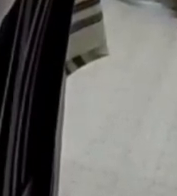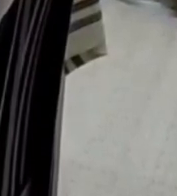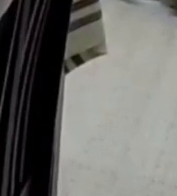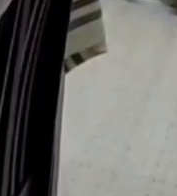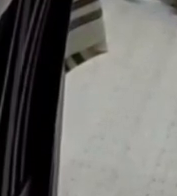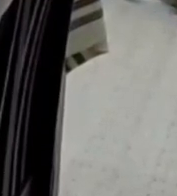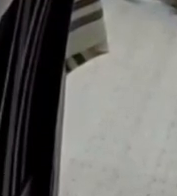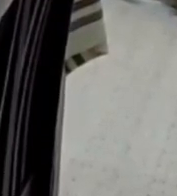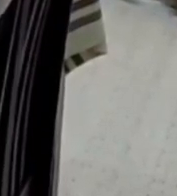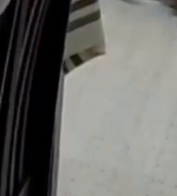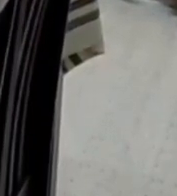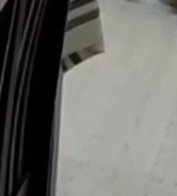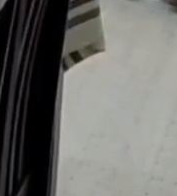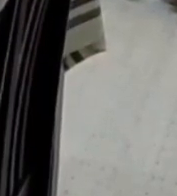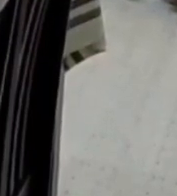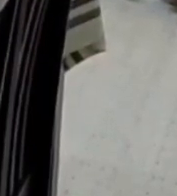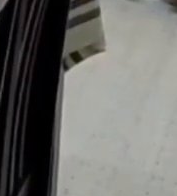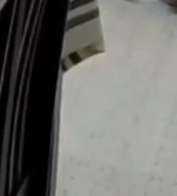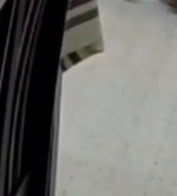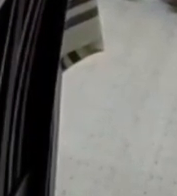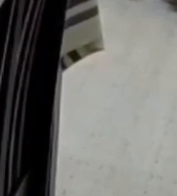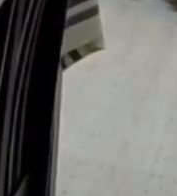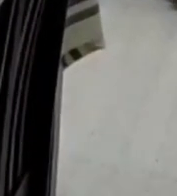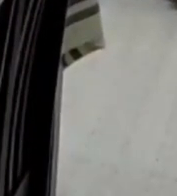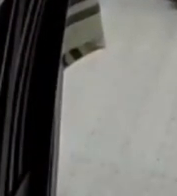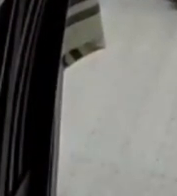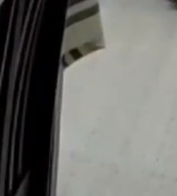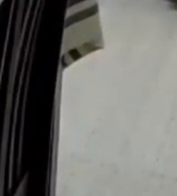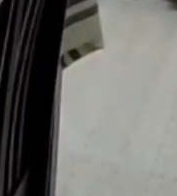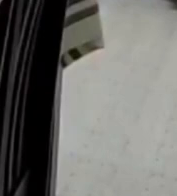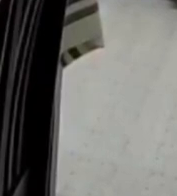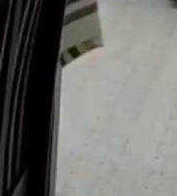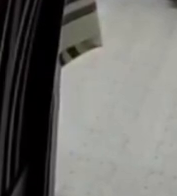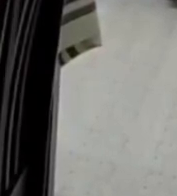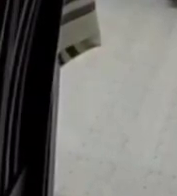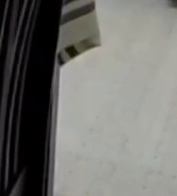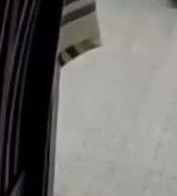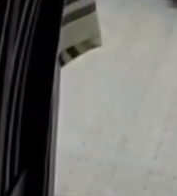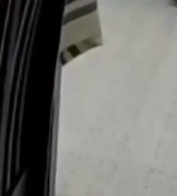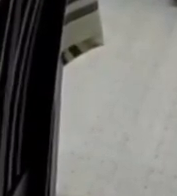This is the dining room. We eat in the dining room.